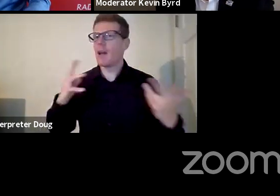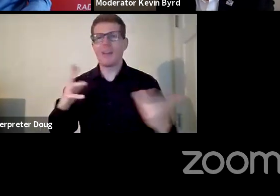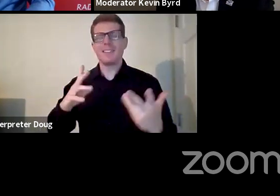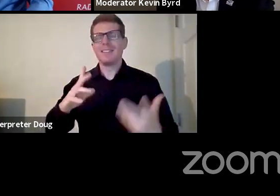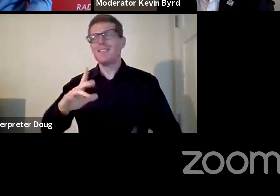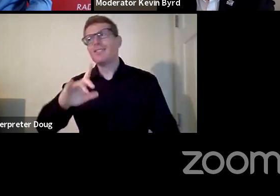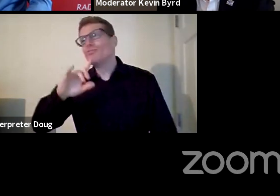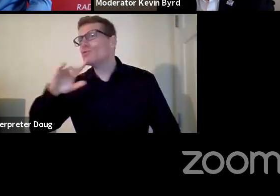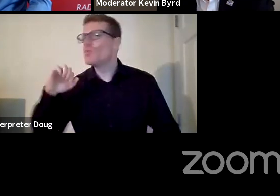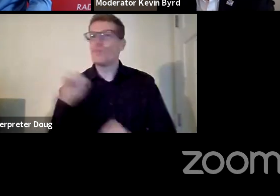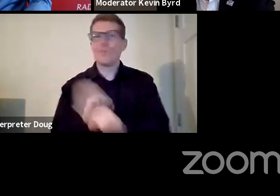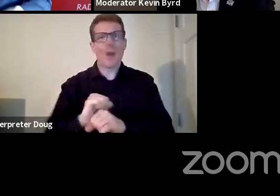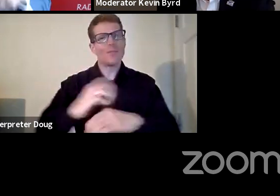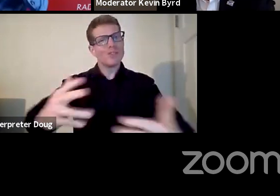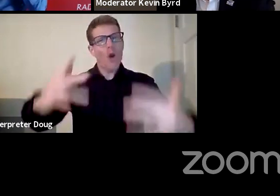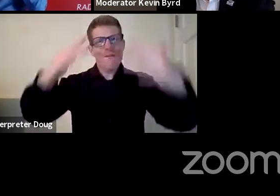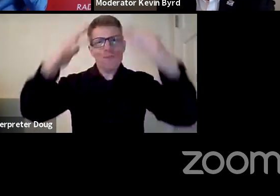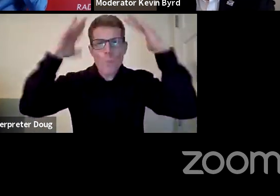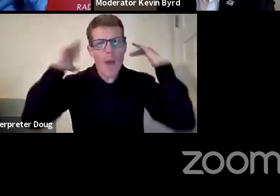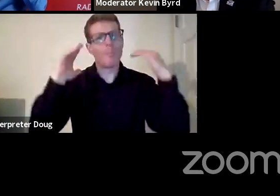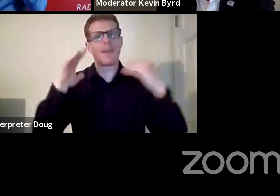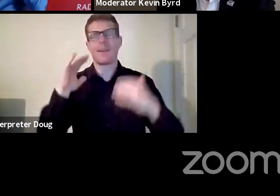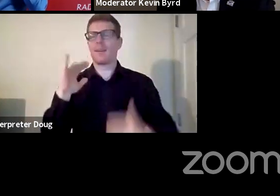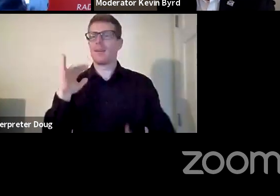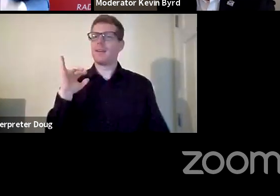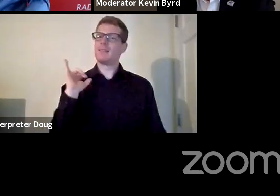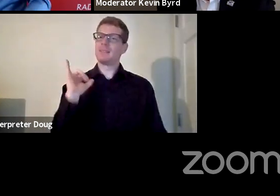it's been overwhelming, and it's been very